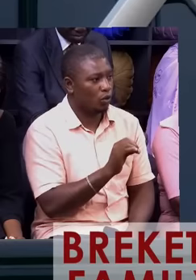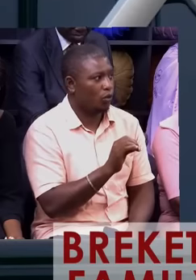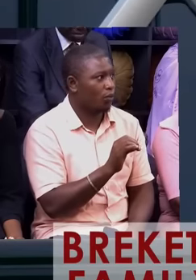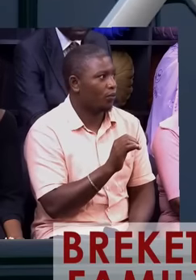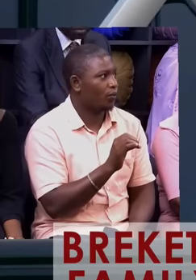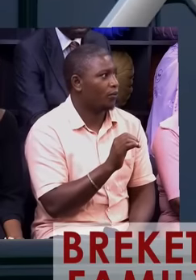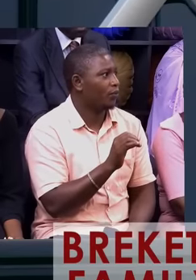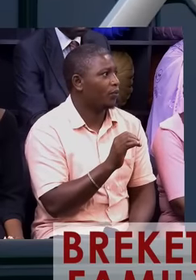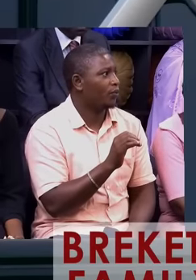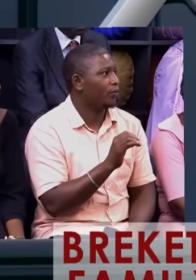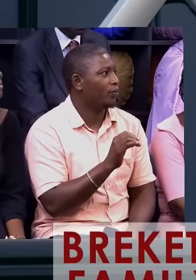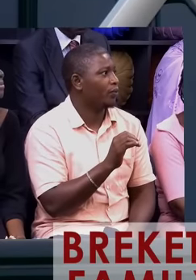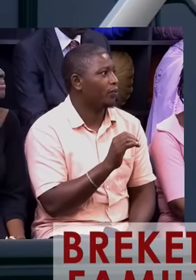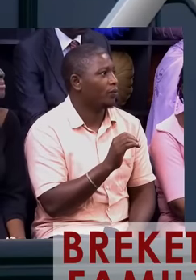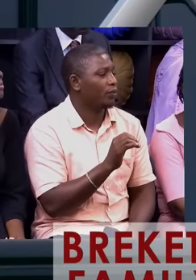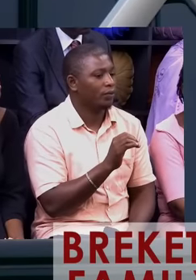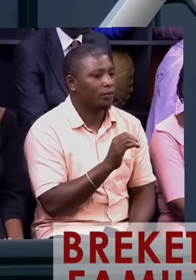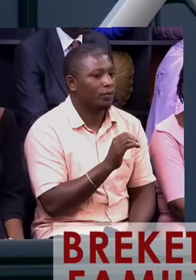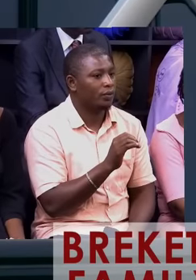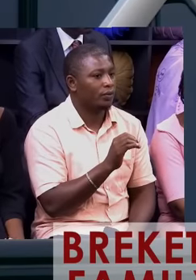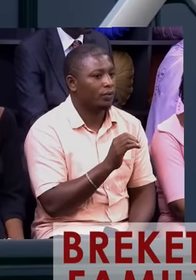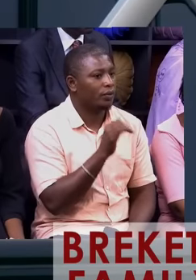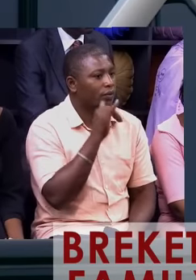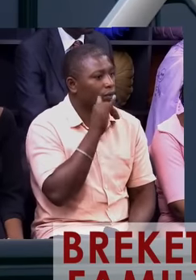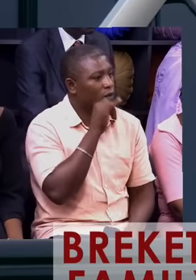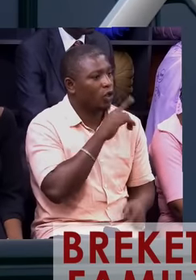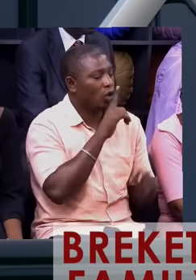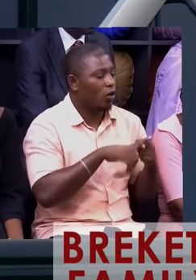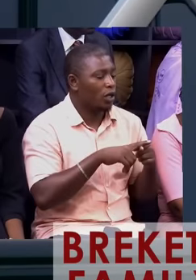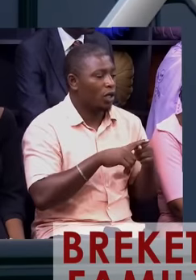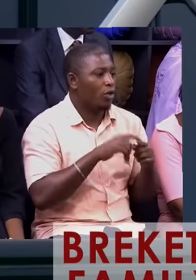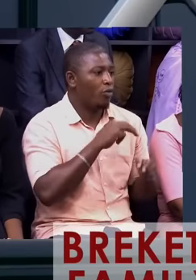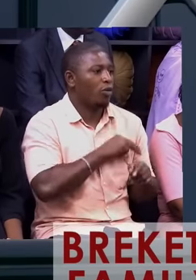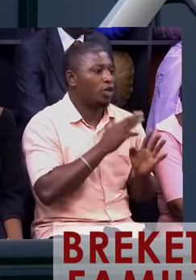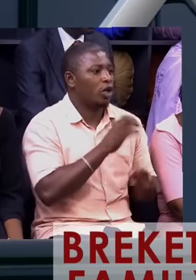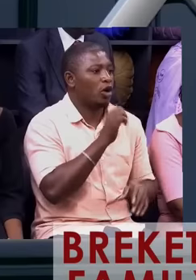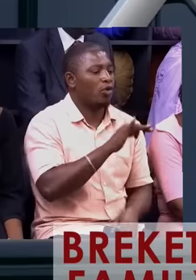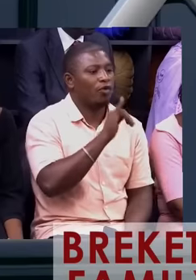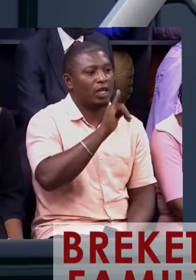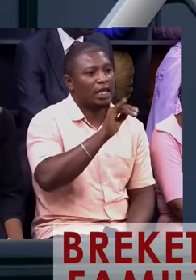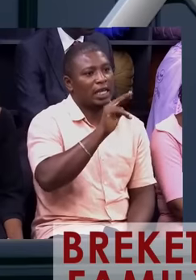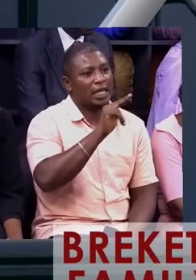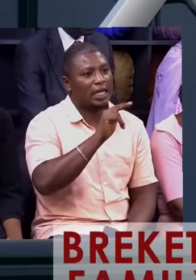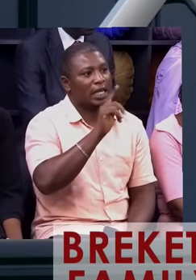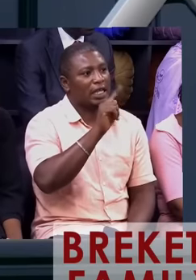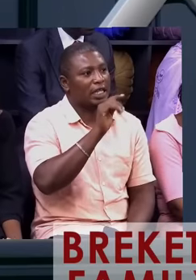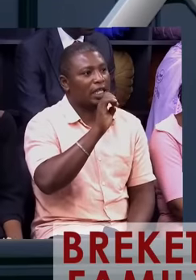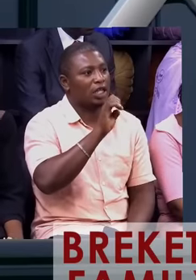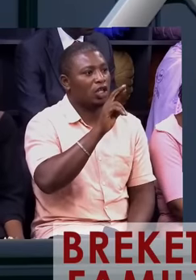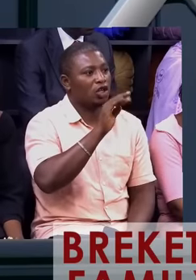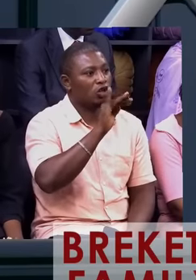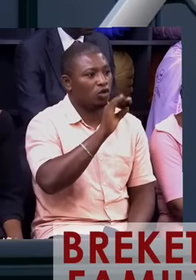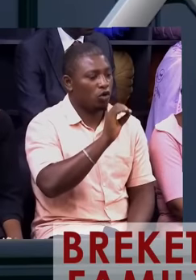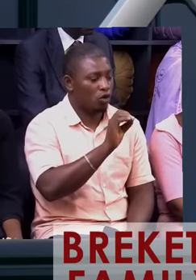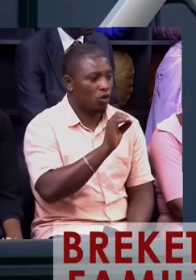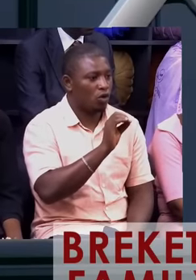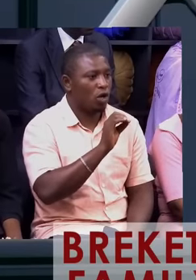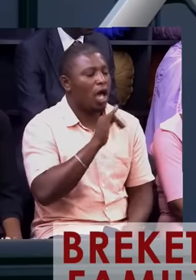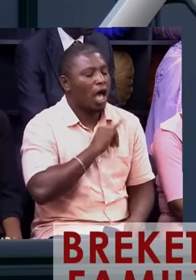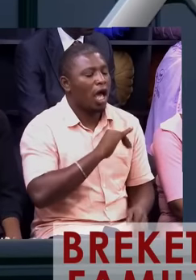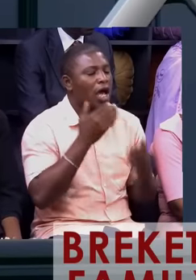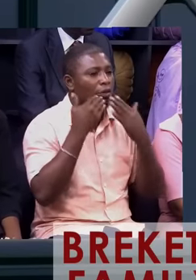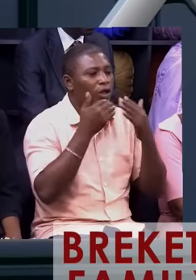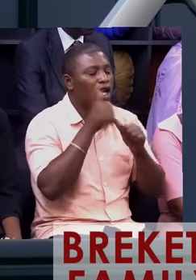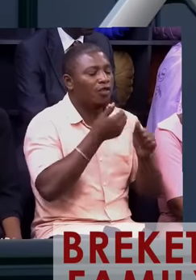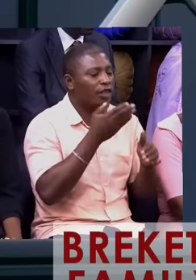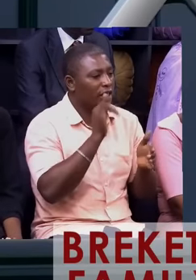the job uh yesterday for the minister of interior you know I really appreciate everything he said and